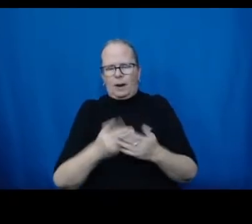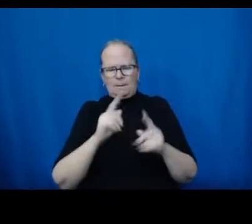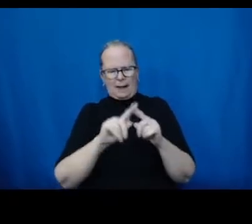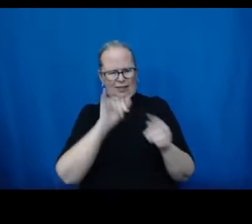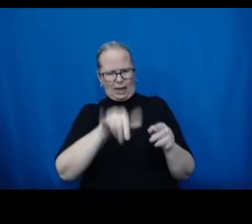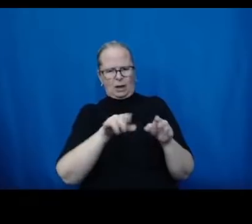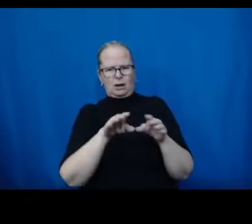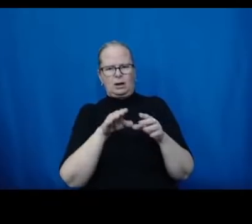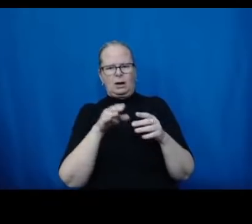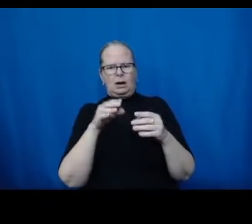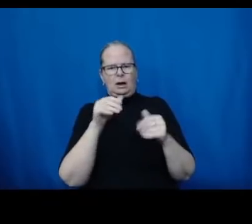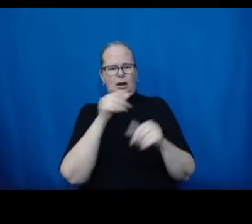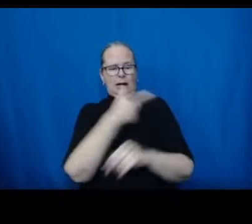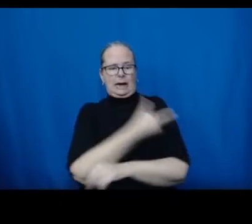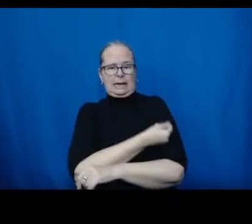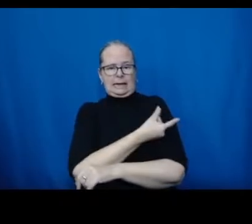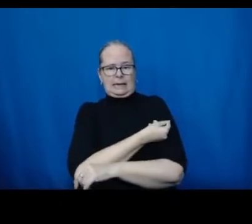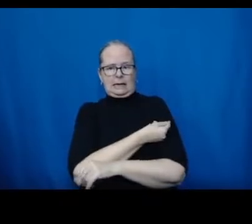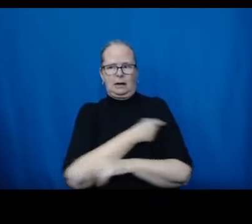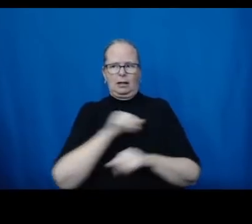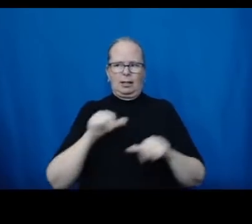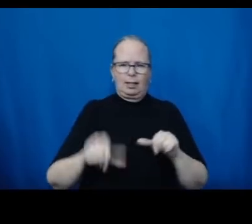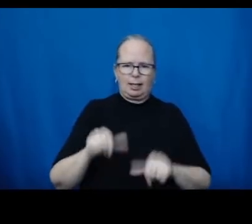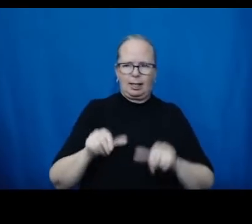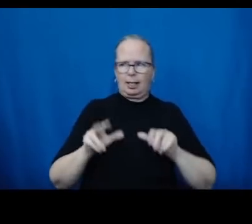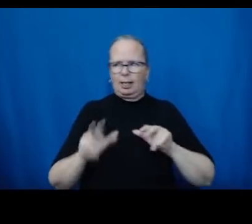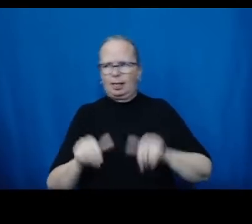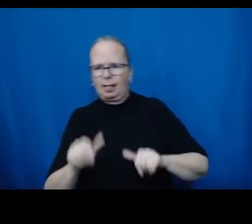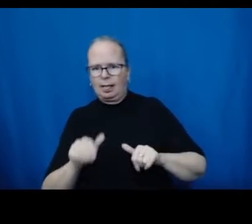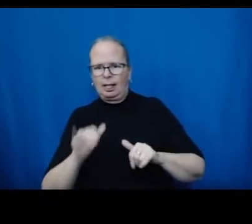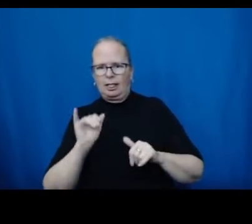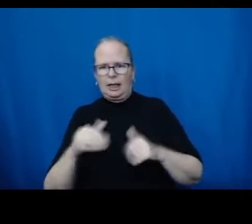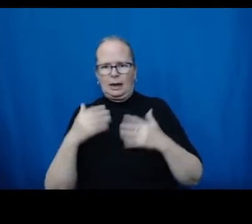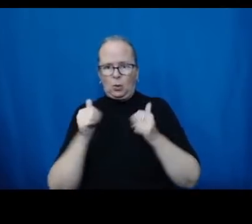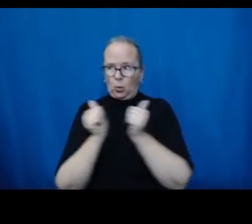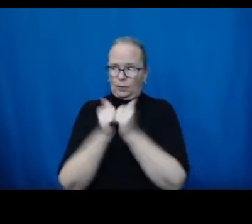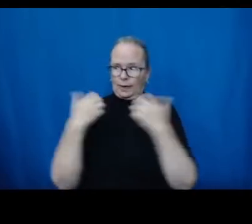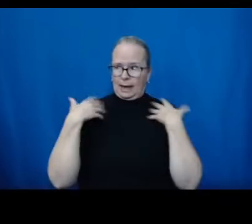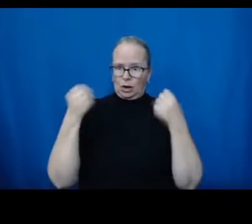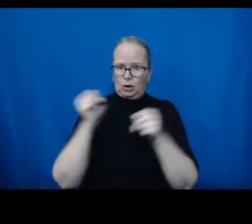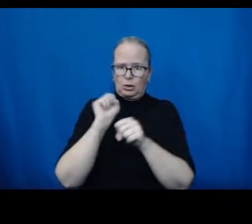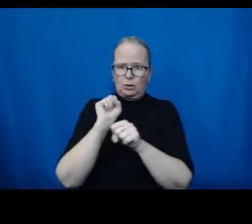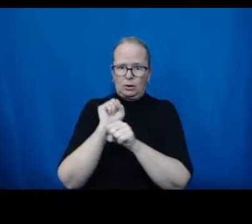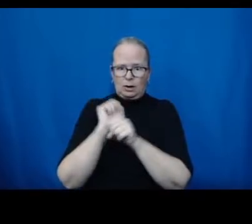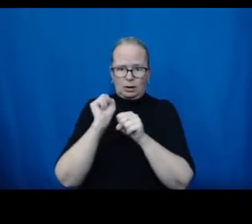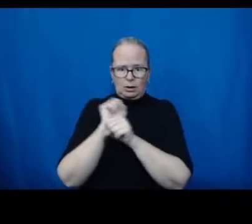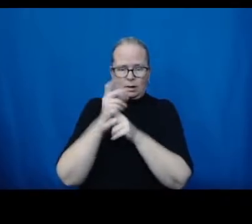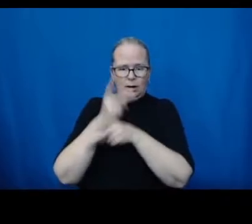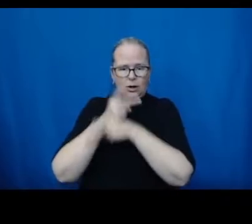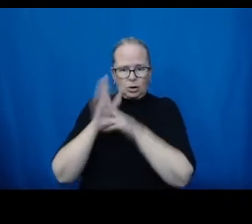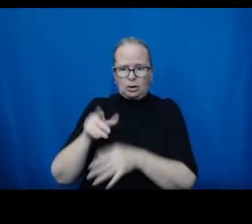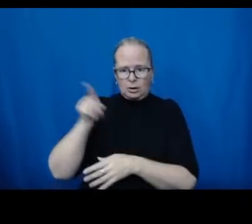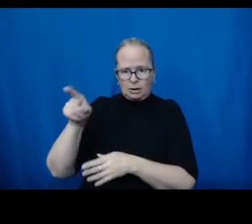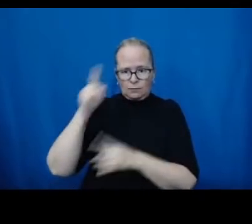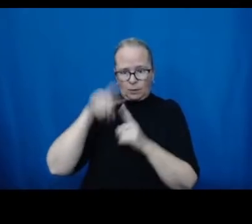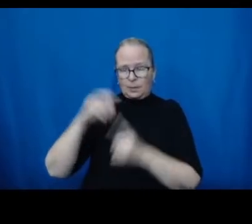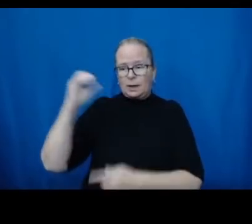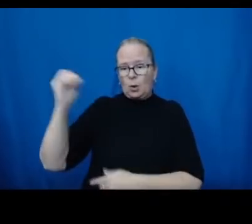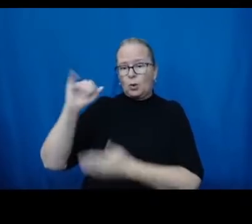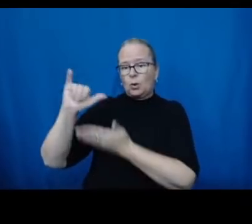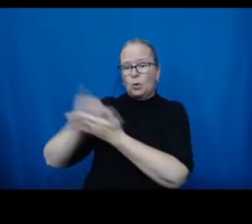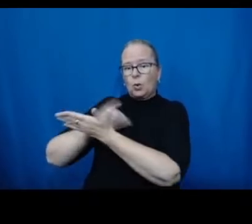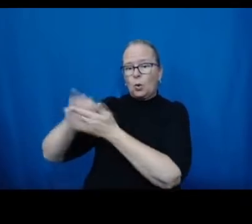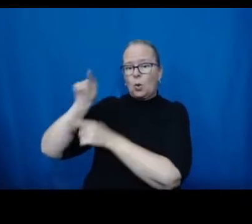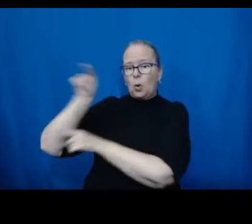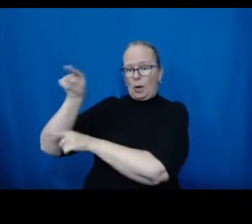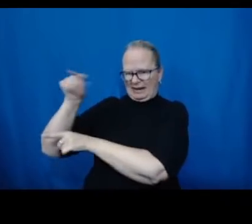So, you know, they're having conversations in Ontario and New York about possible worker shortages that could come up if some people